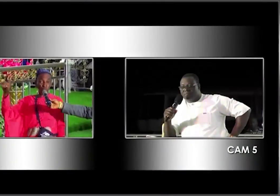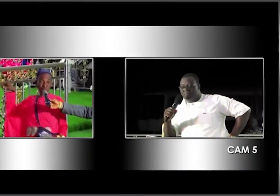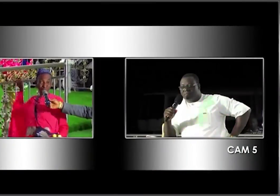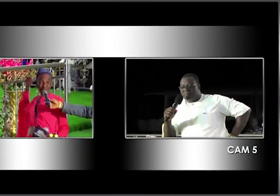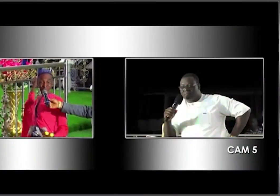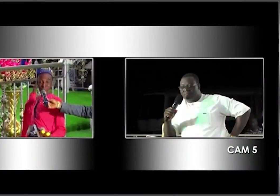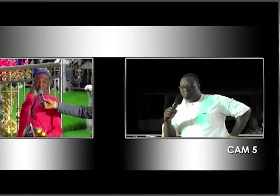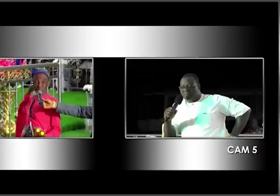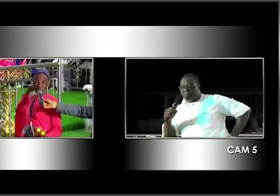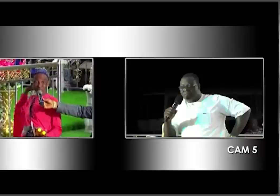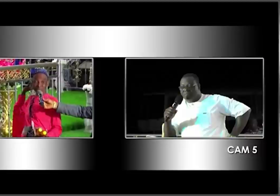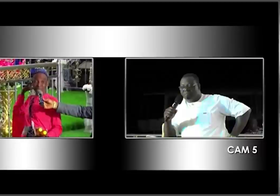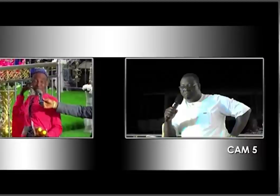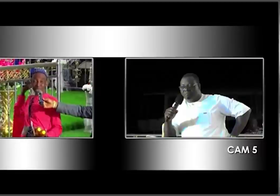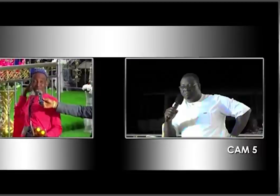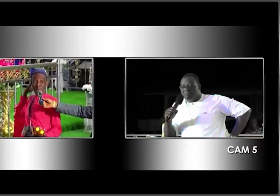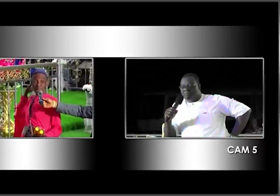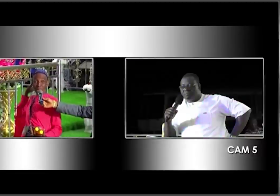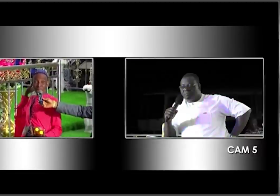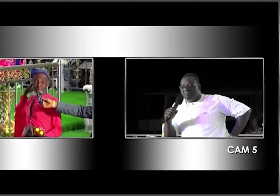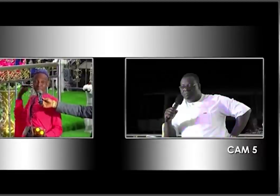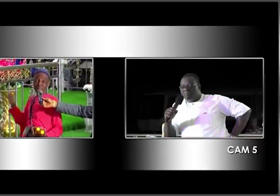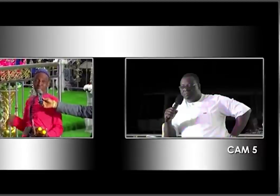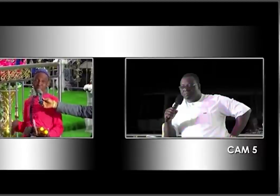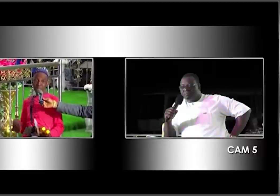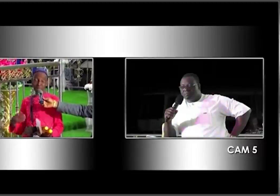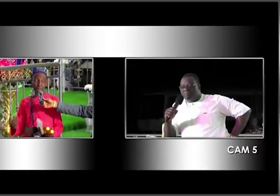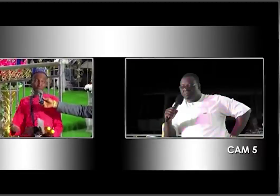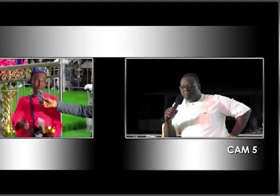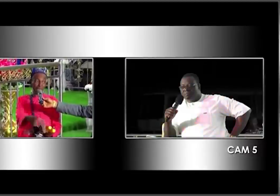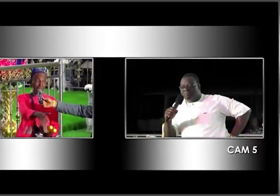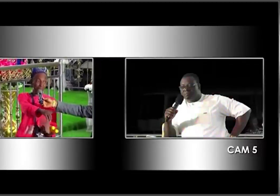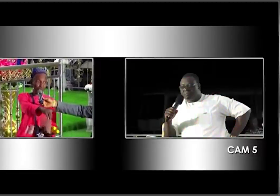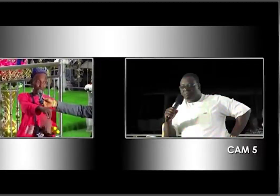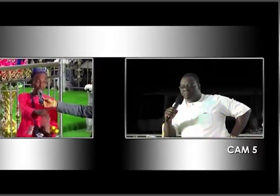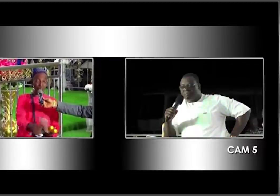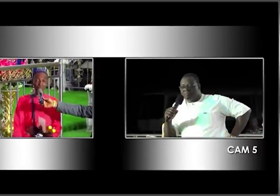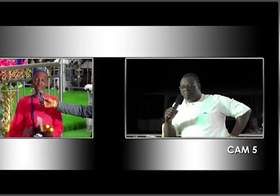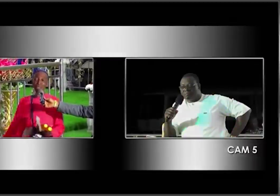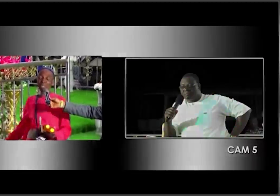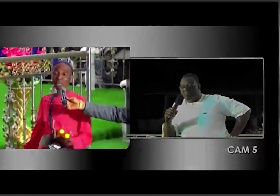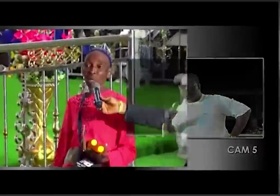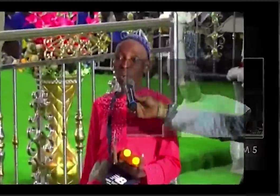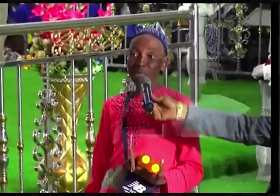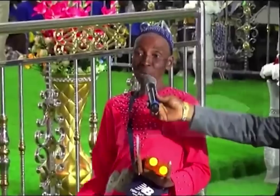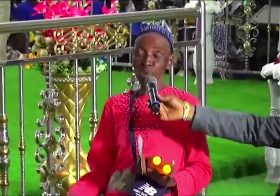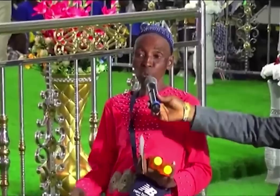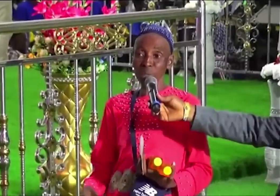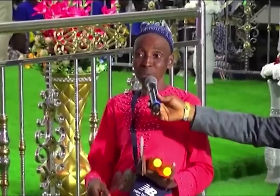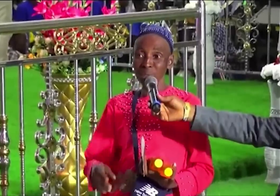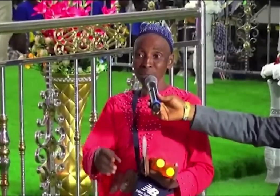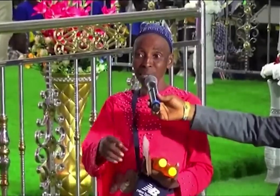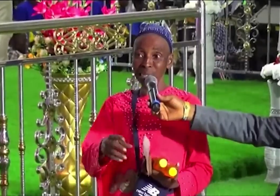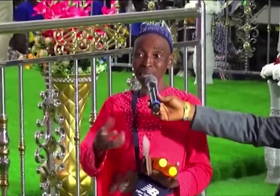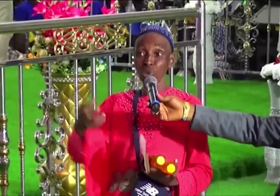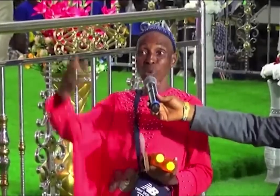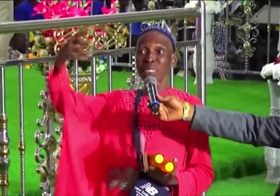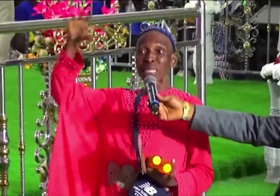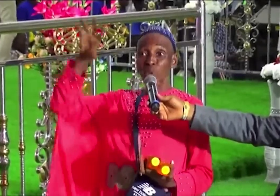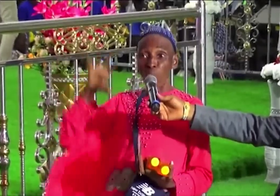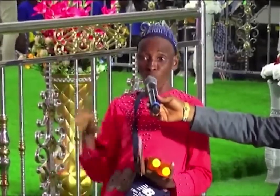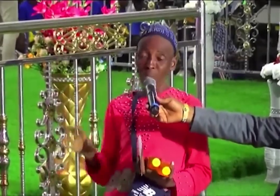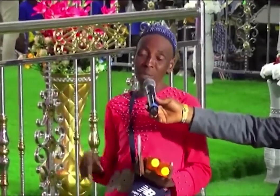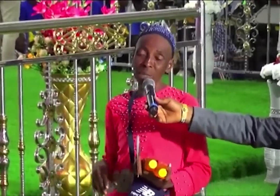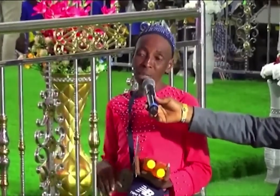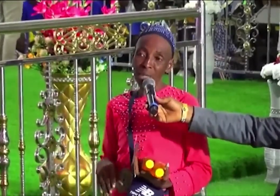bottle of water from that place, that other altar. They brought it and he gave it to me here. When he gave it to me, then he said I should